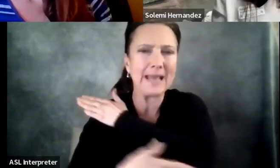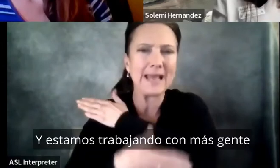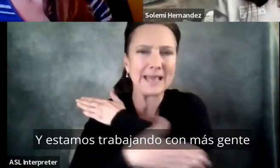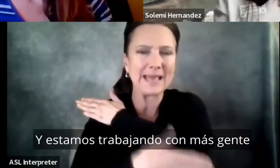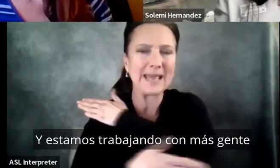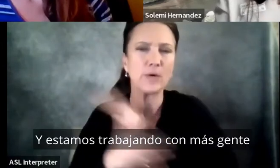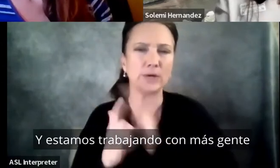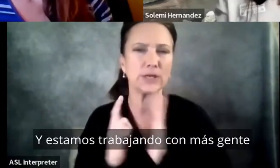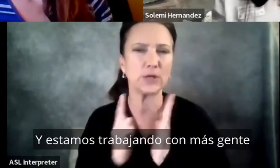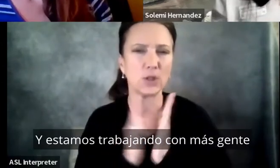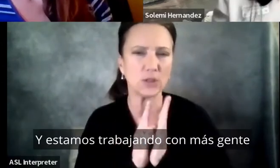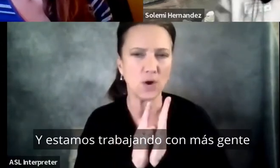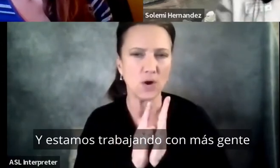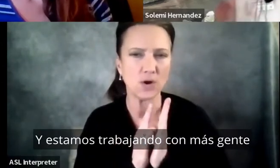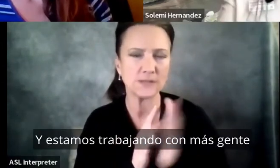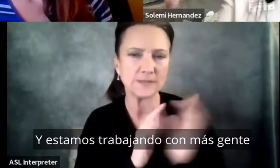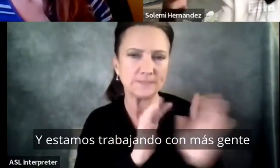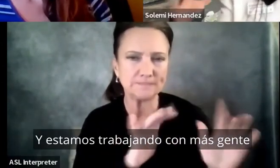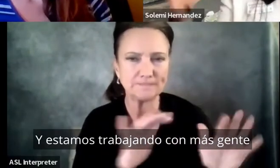And